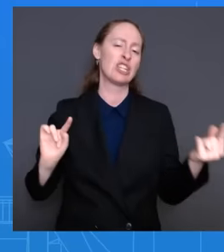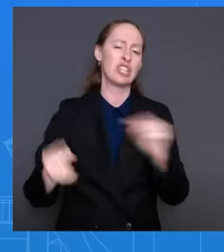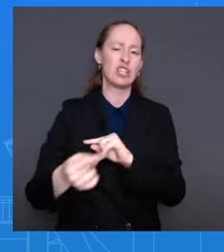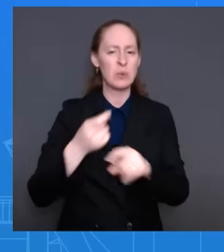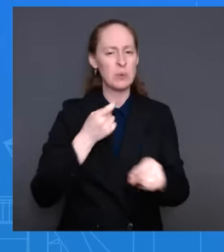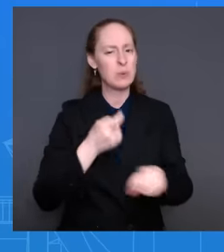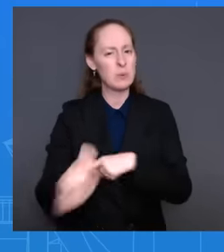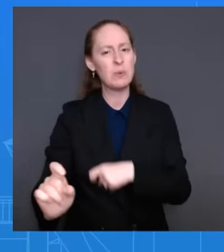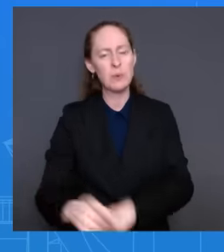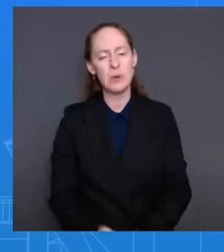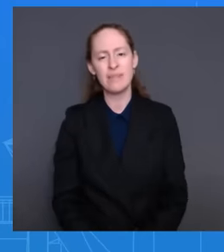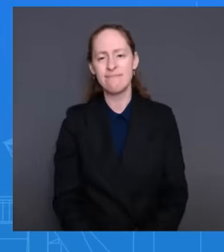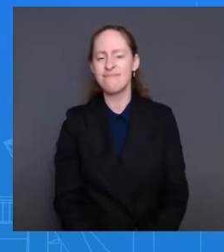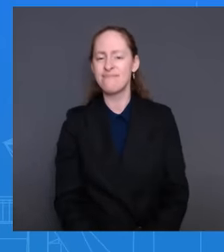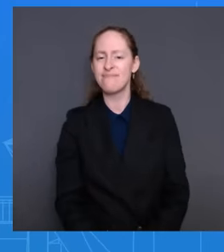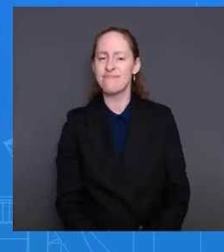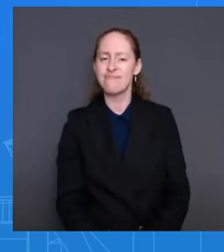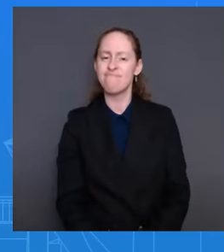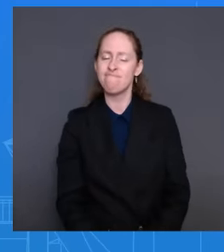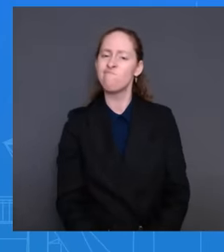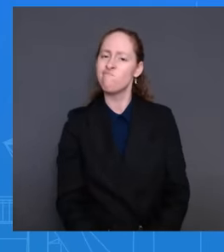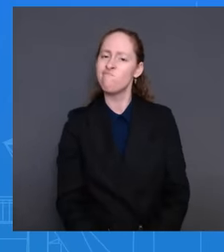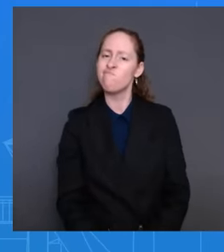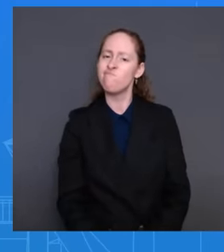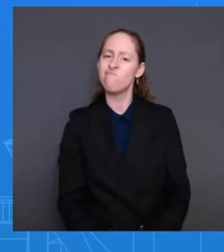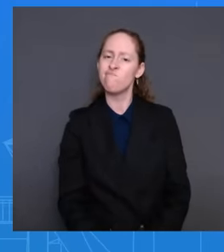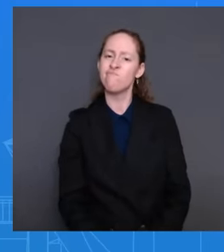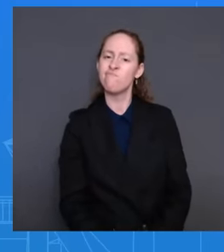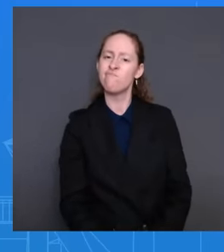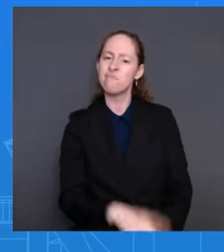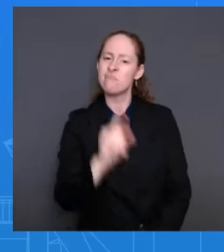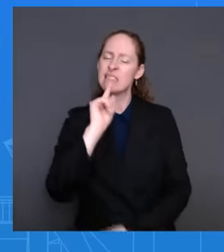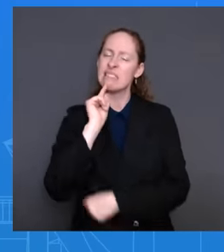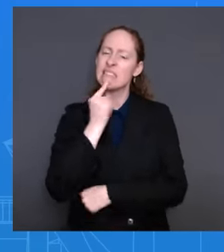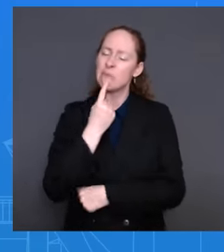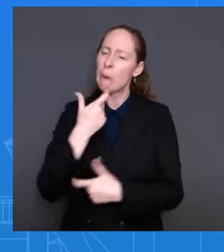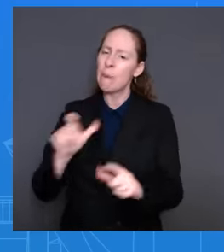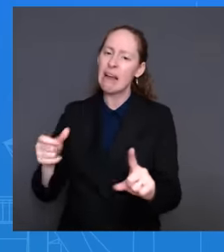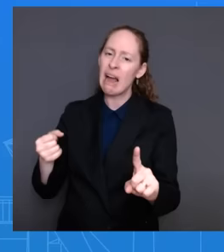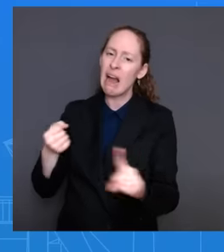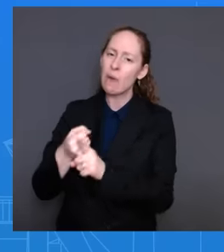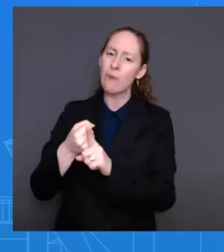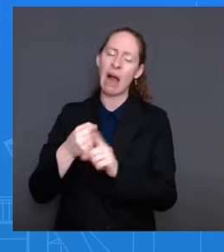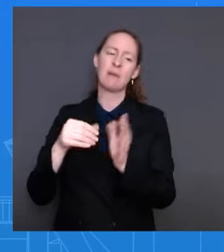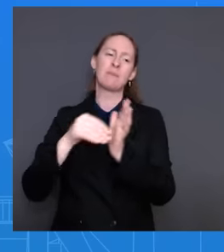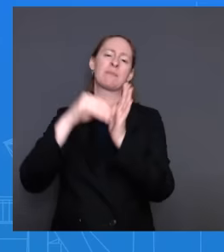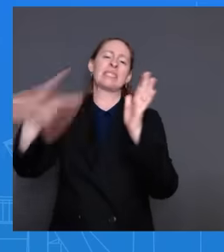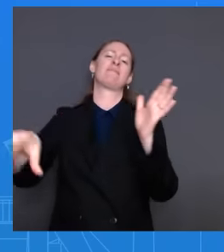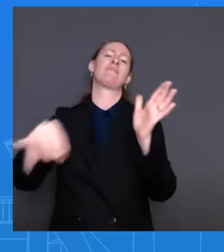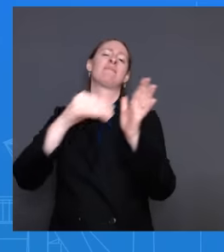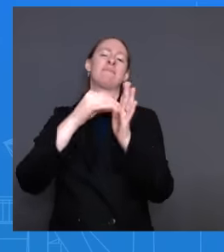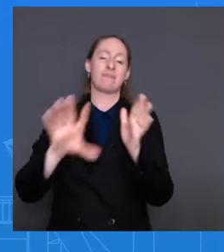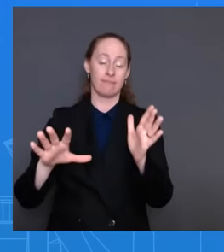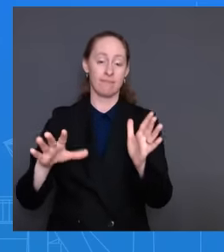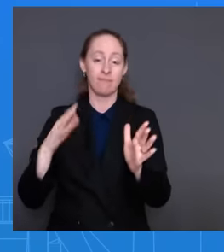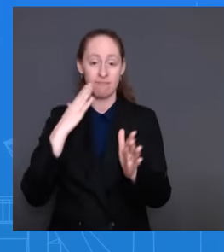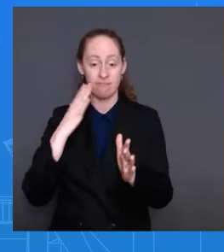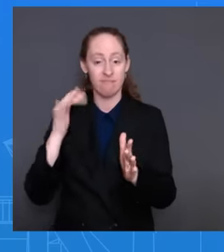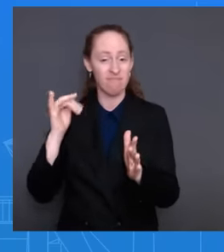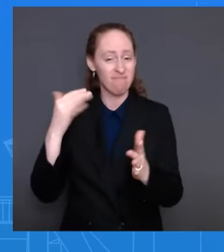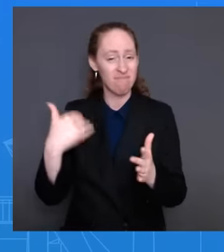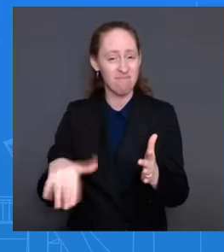had an effect on gasoline prices. $1.50 went up since Putin has